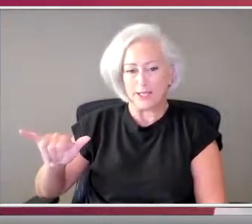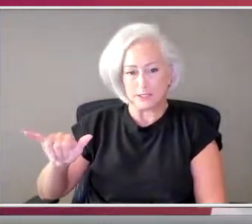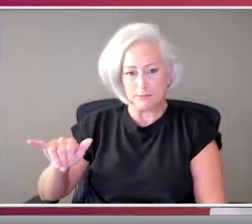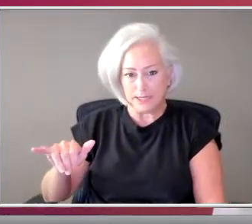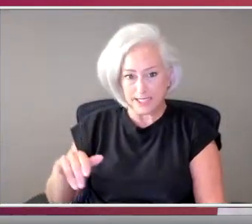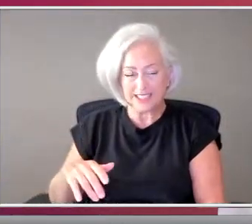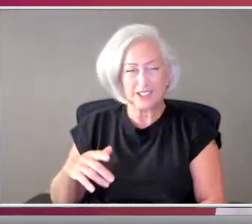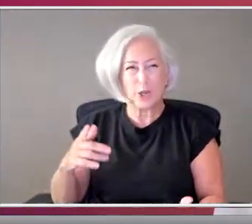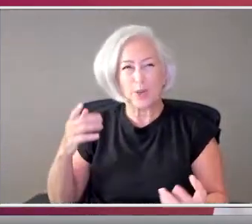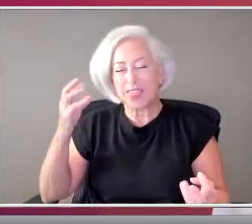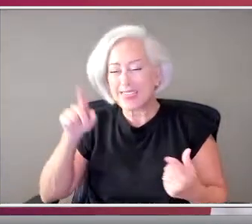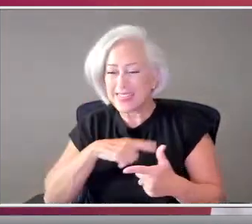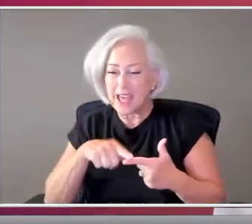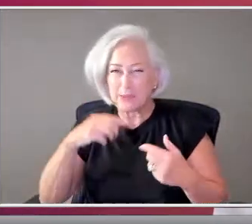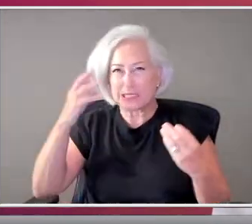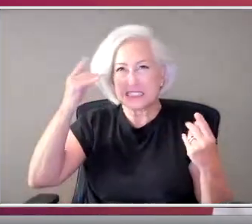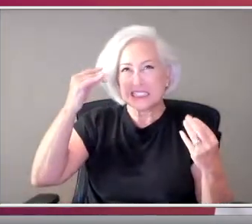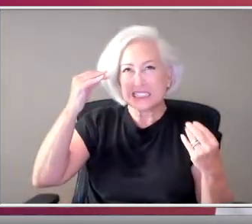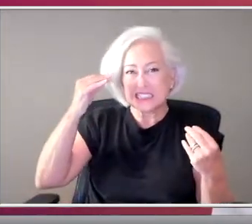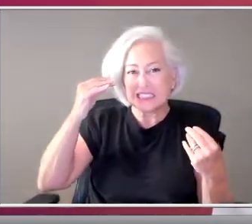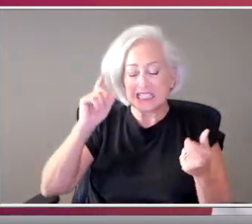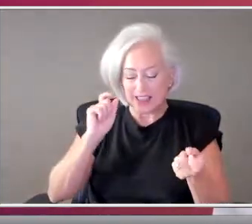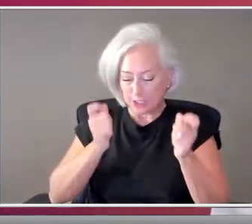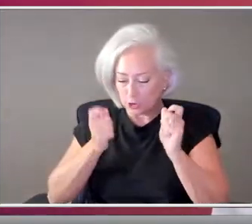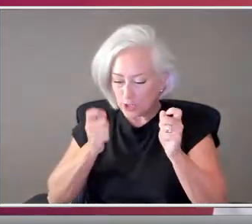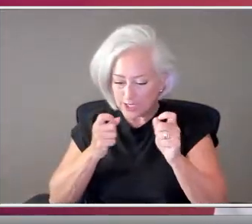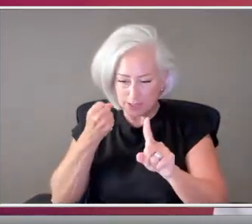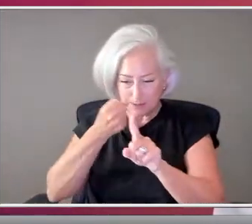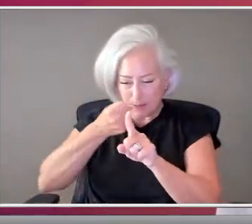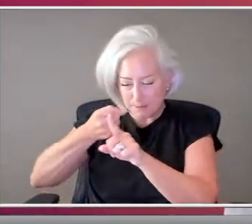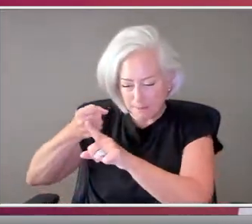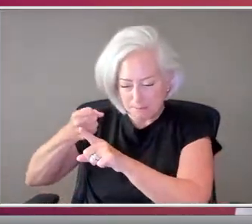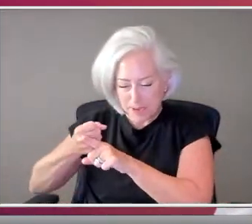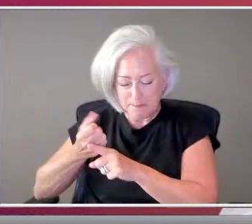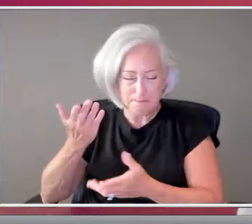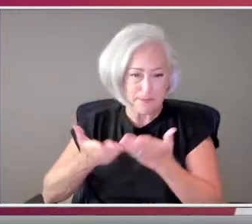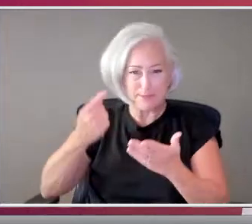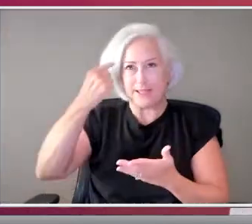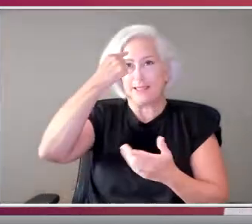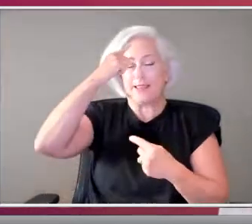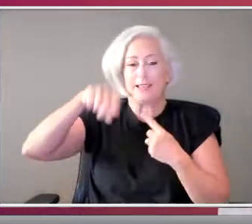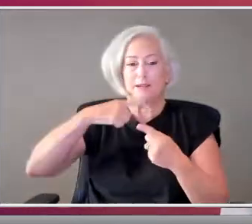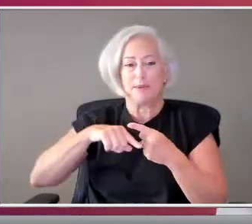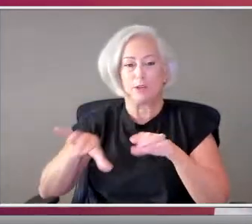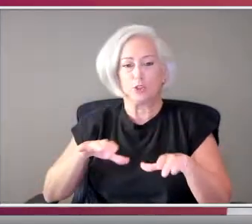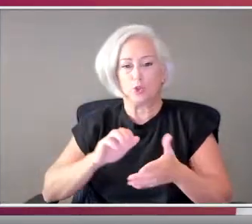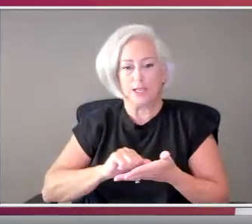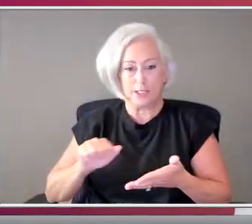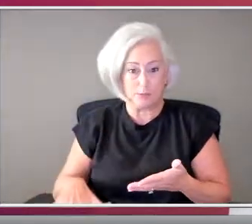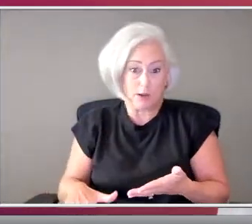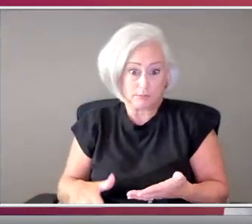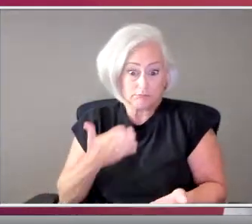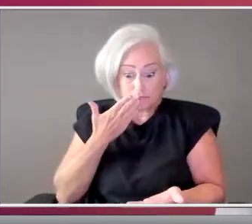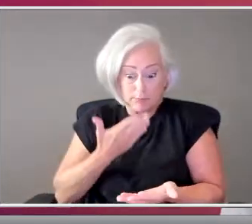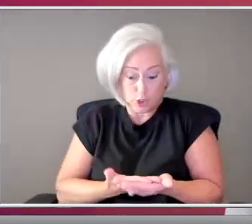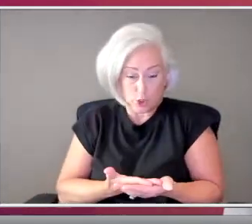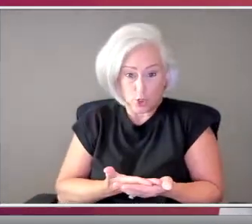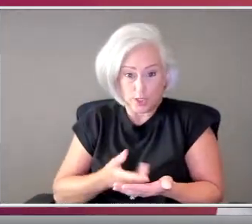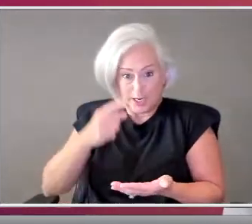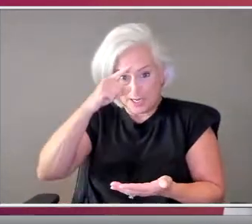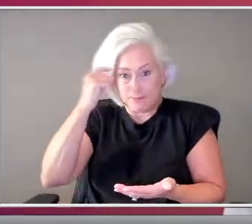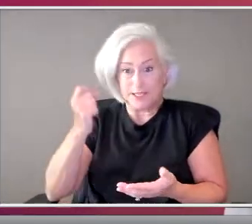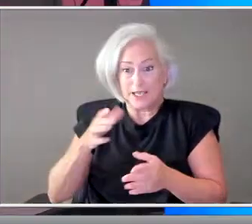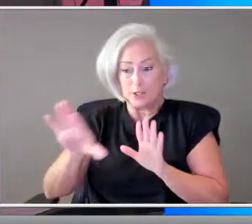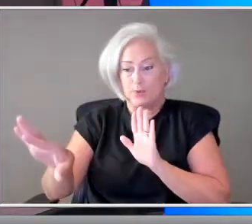said, well, these changes just keep persisting, so we should consider a hysterectomy. And it's good that we did because we found precancerous